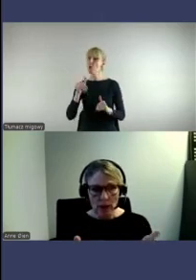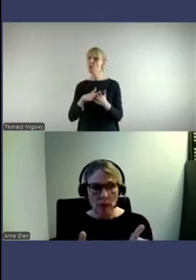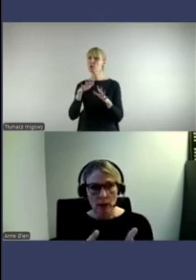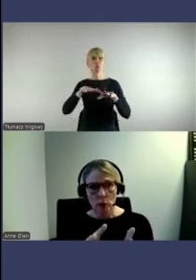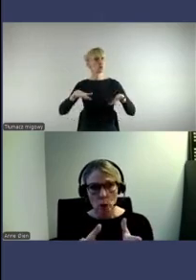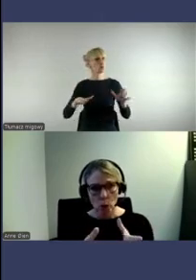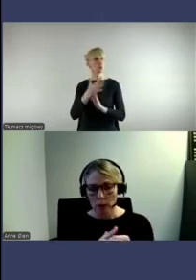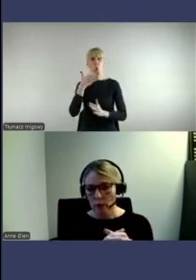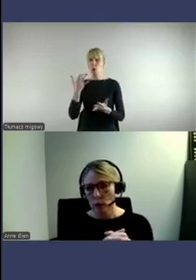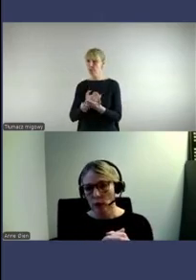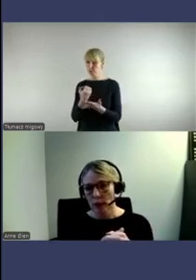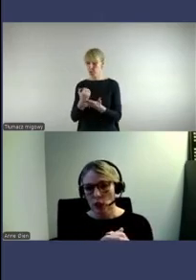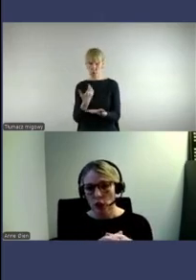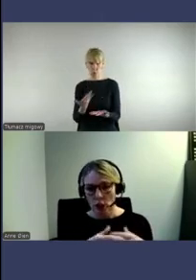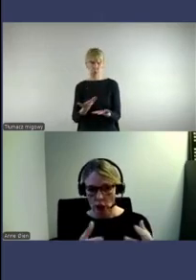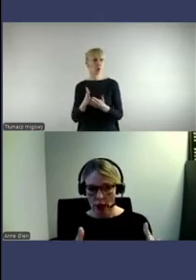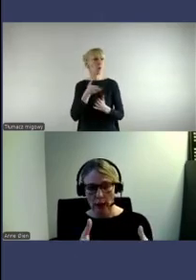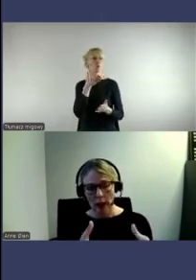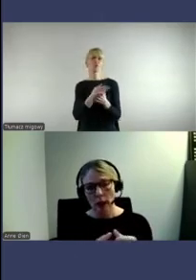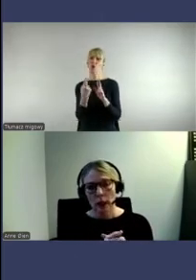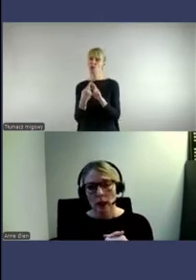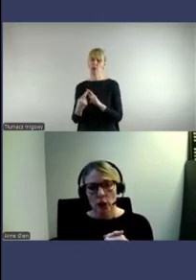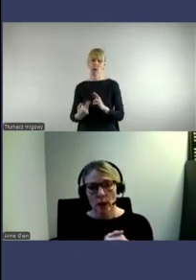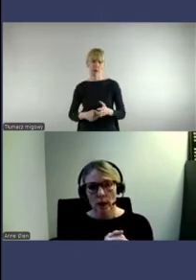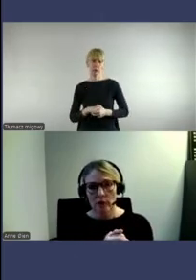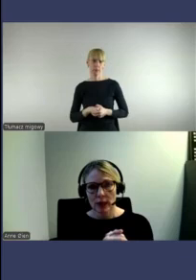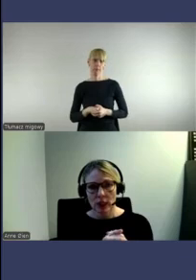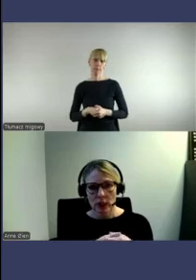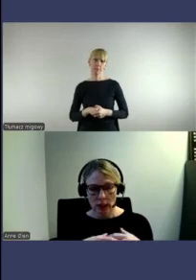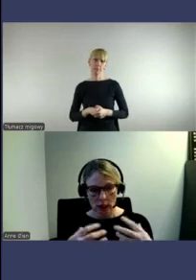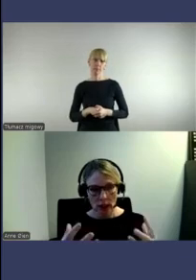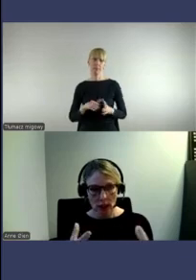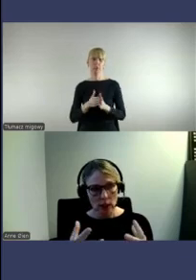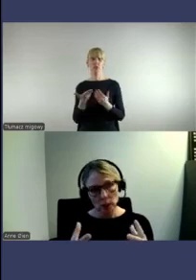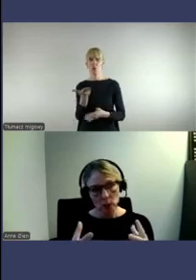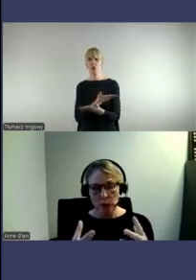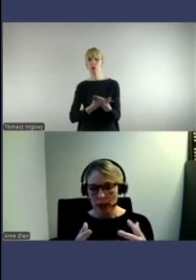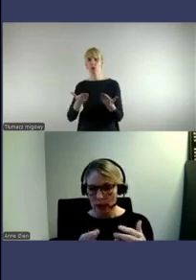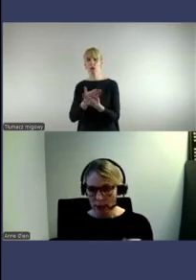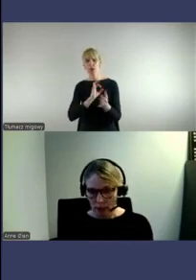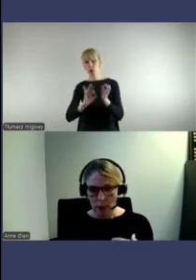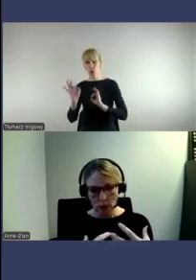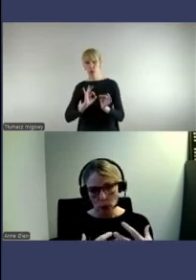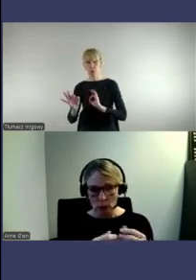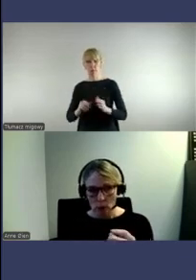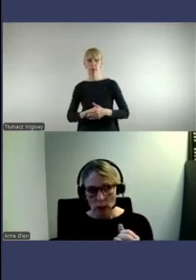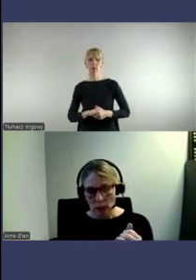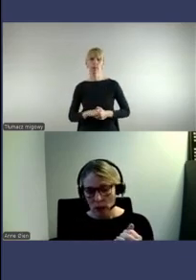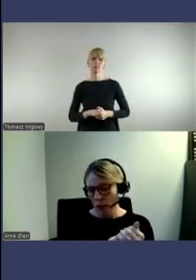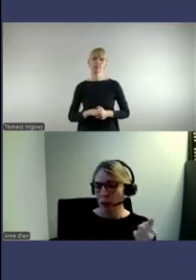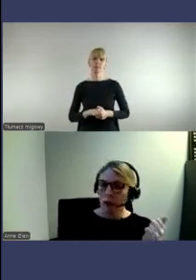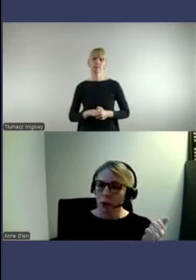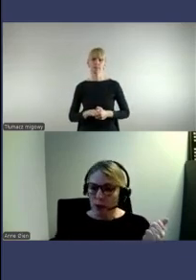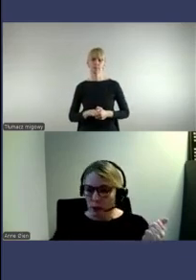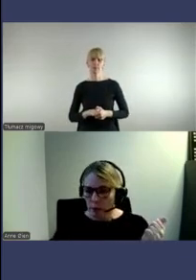also developing tools for communication and sharing information in times of peace that can be used when